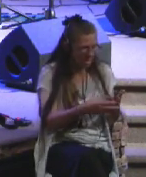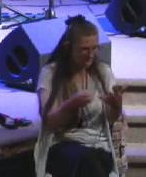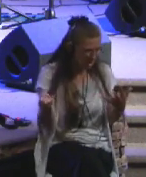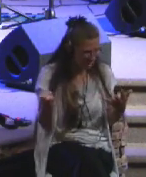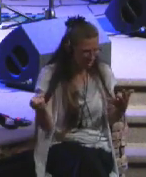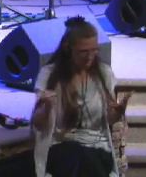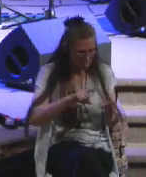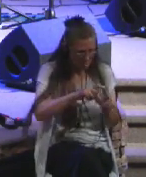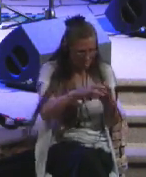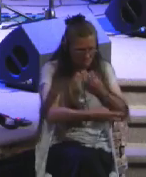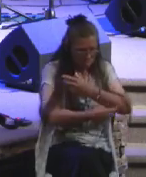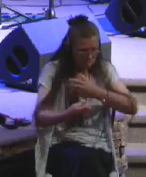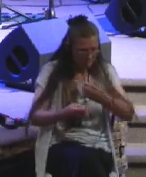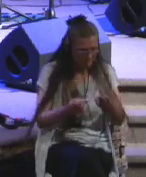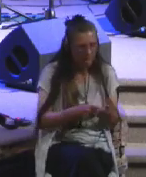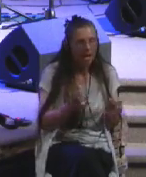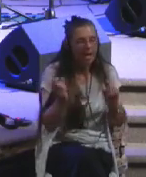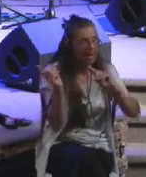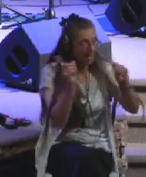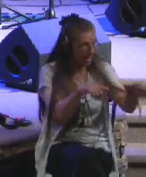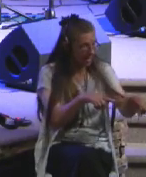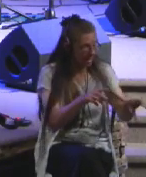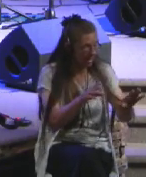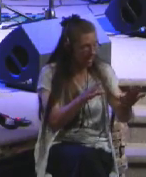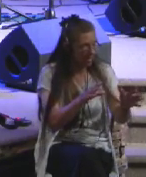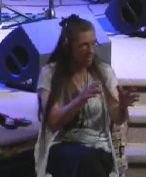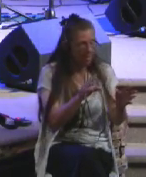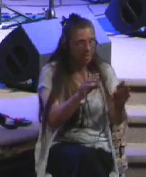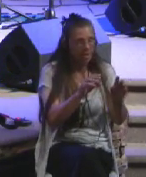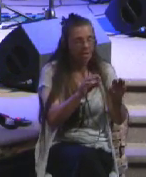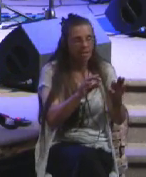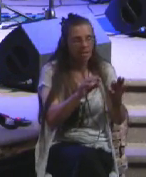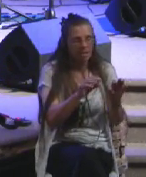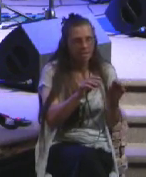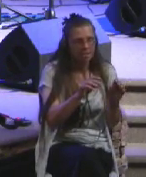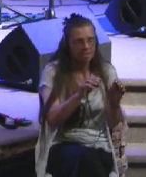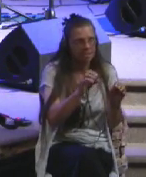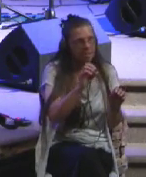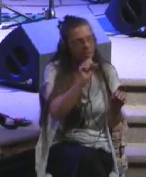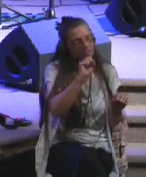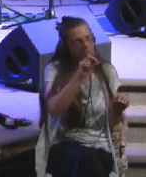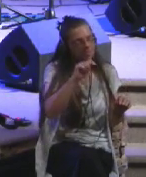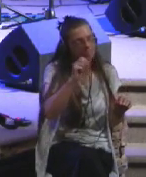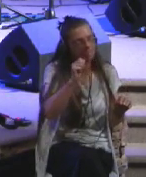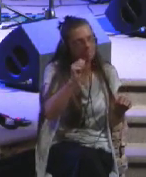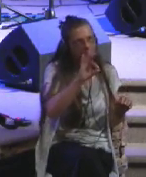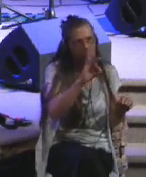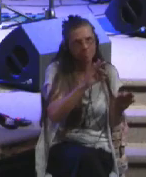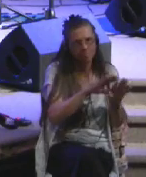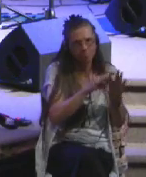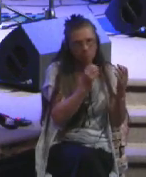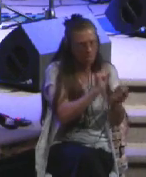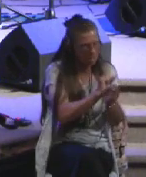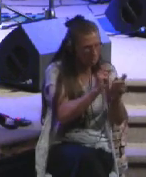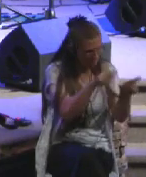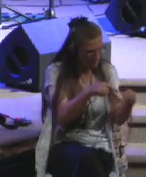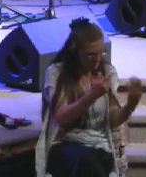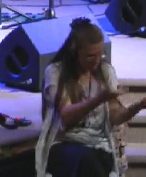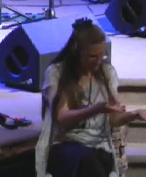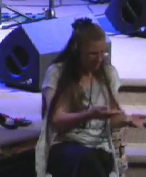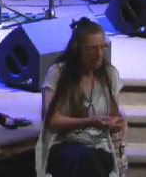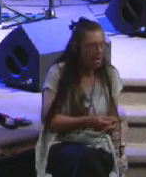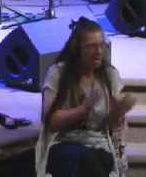he also leaves with her his staff. He's part of a nomadic tribe. The staff of a shepherd looks more like a notepad. All the